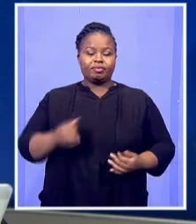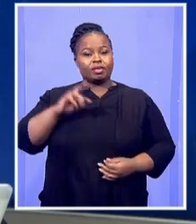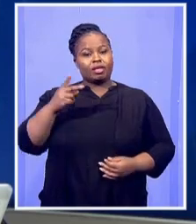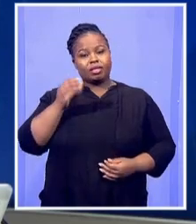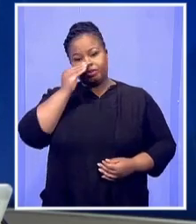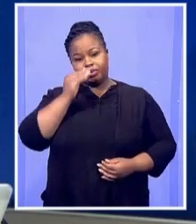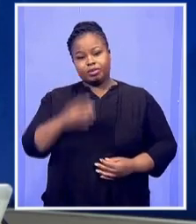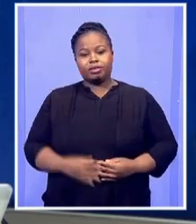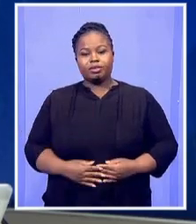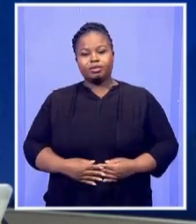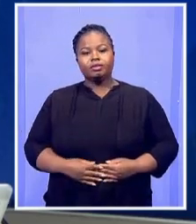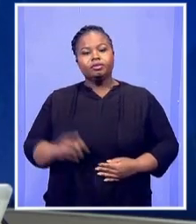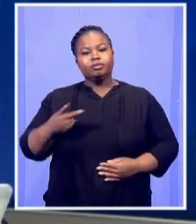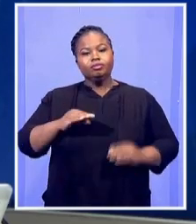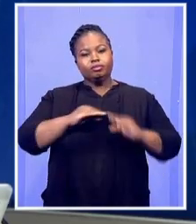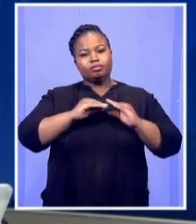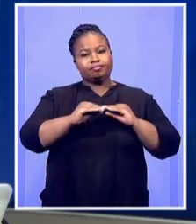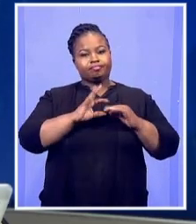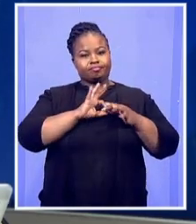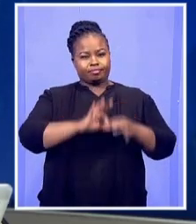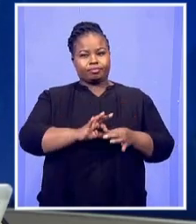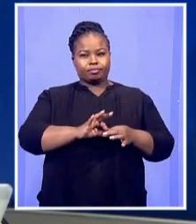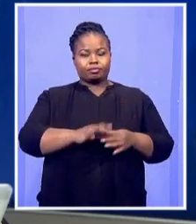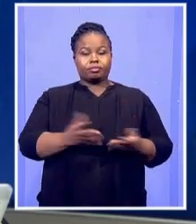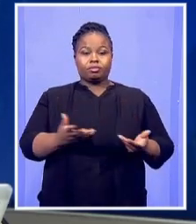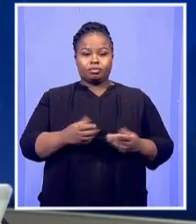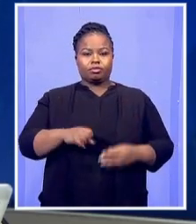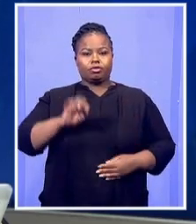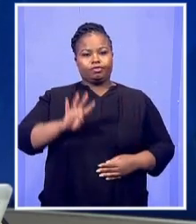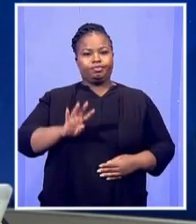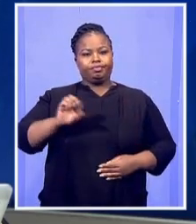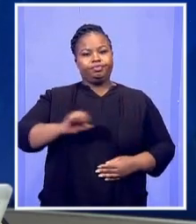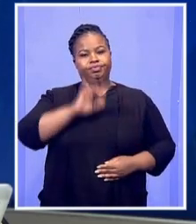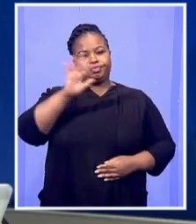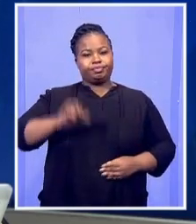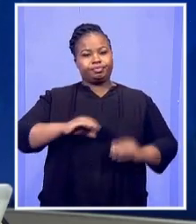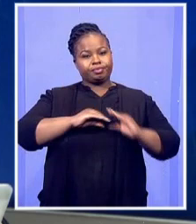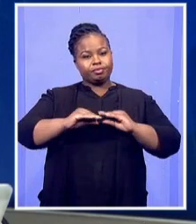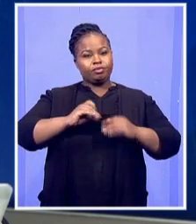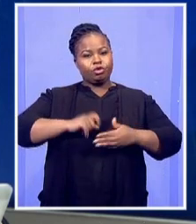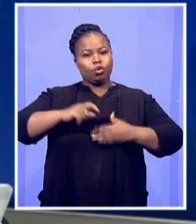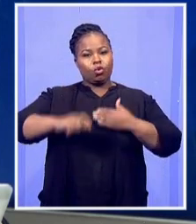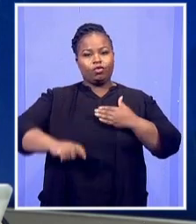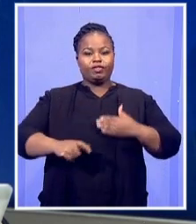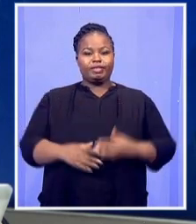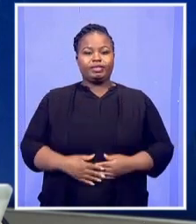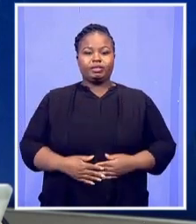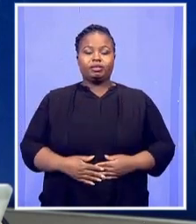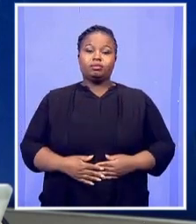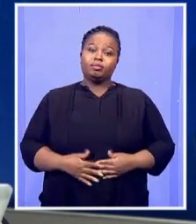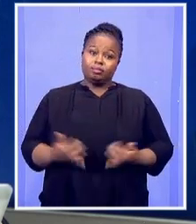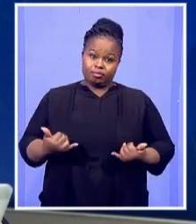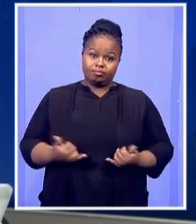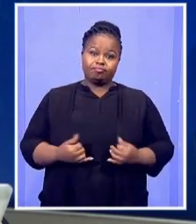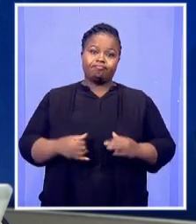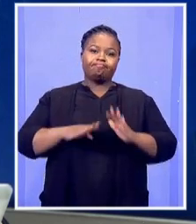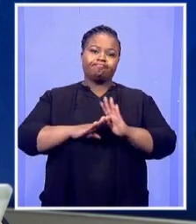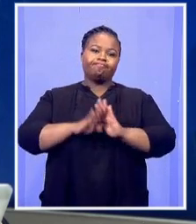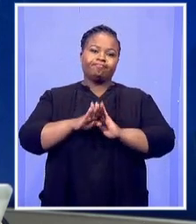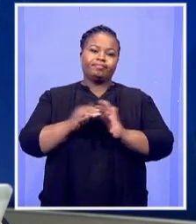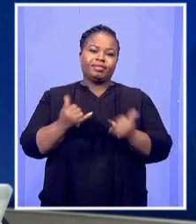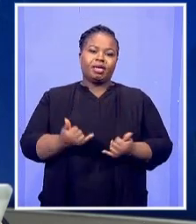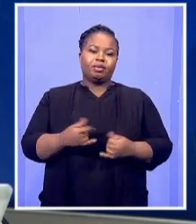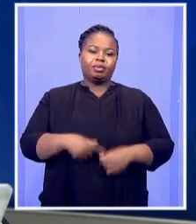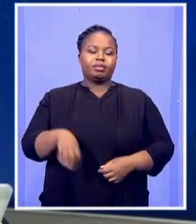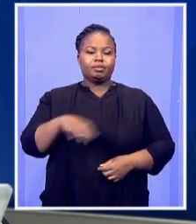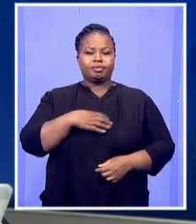So some of the investment commitments made at the 4th South African Investment Conference are slowly beginning to trickle in.